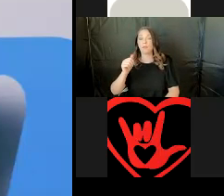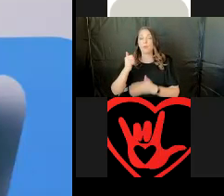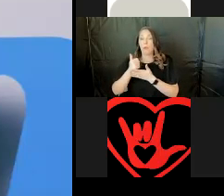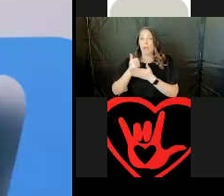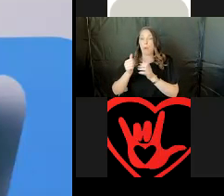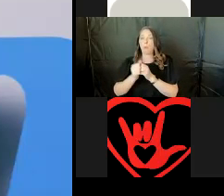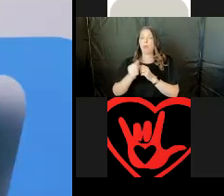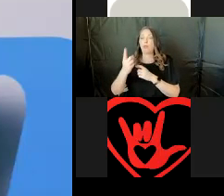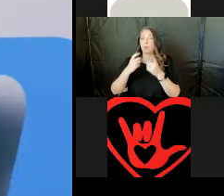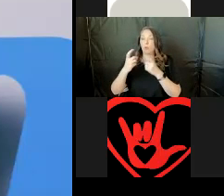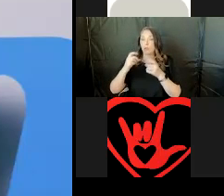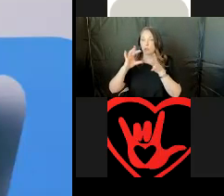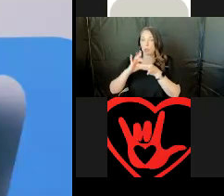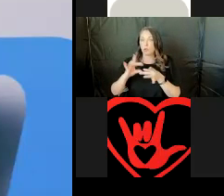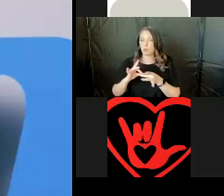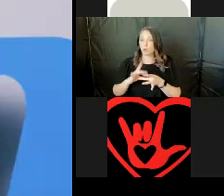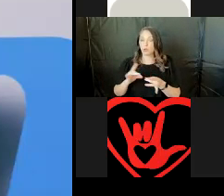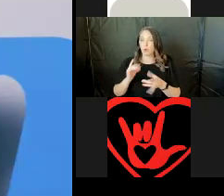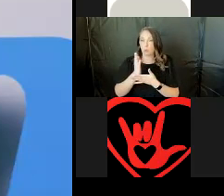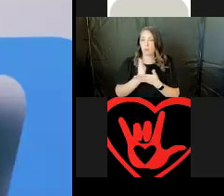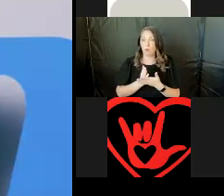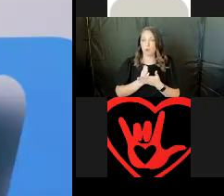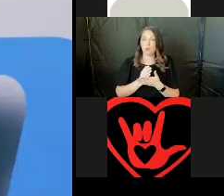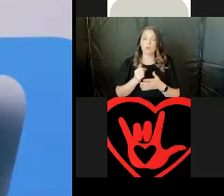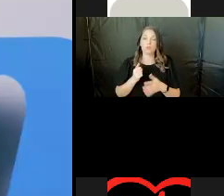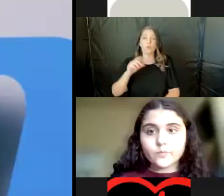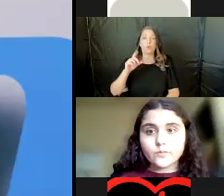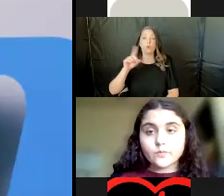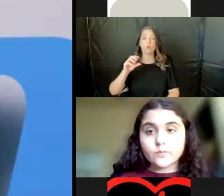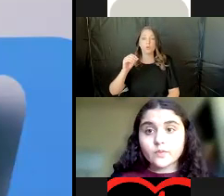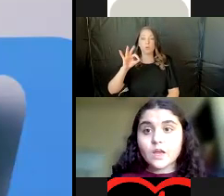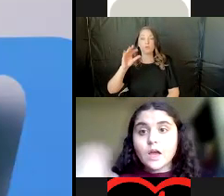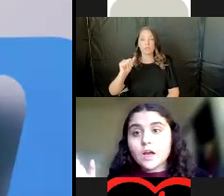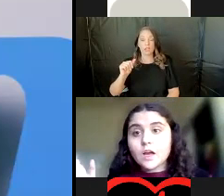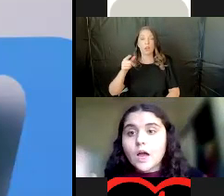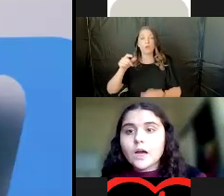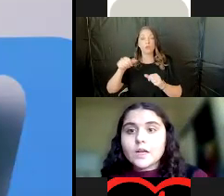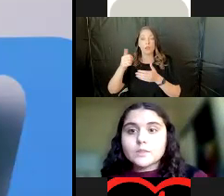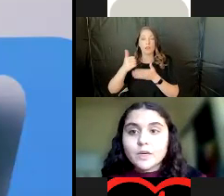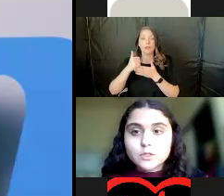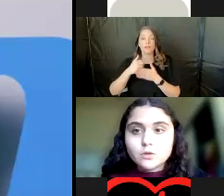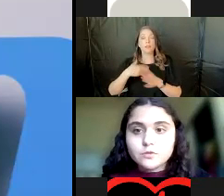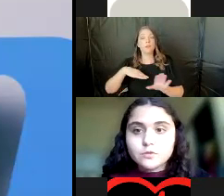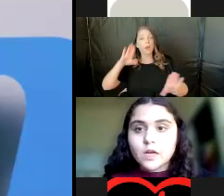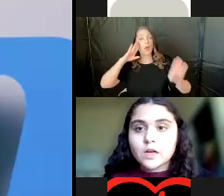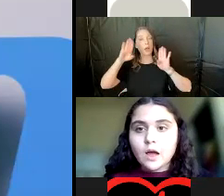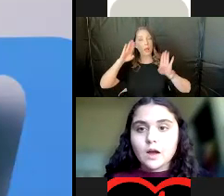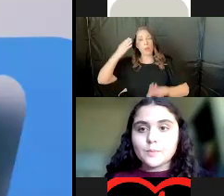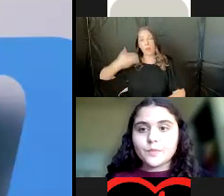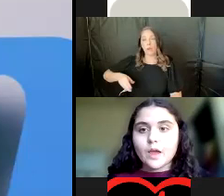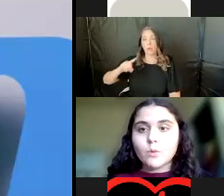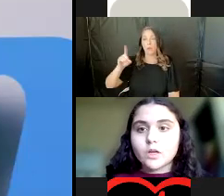and comment section of this training. So Sophia, if you can help us. Hi guys, my name is